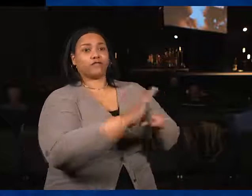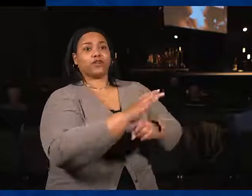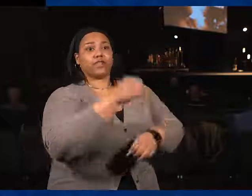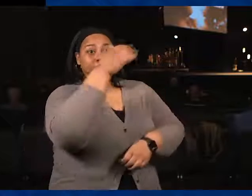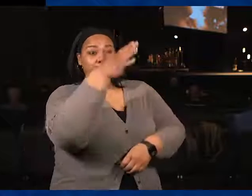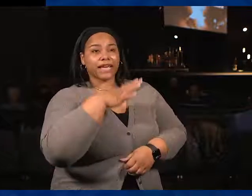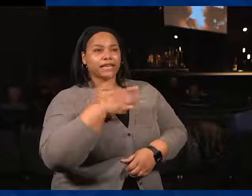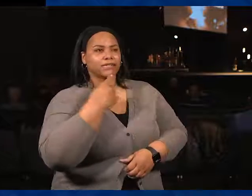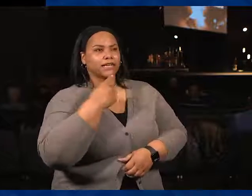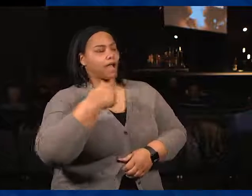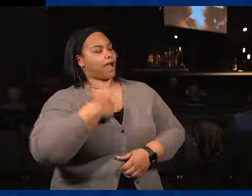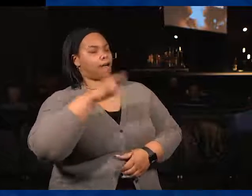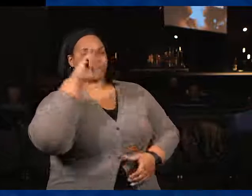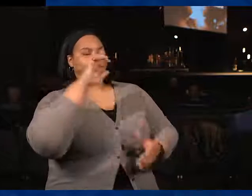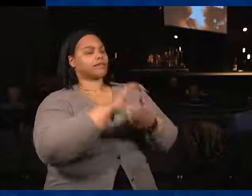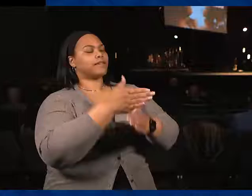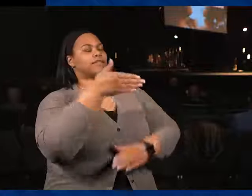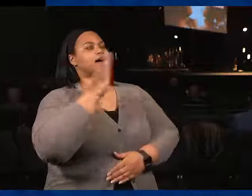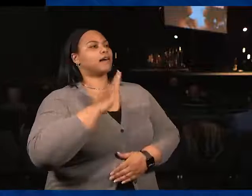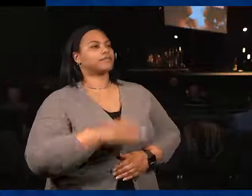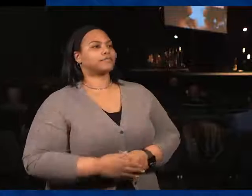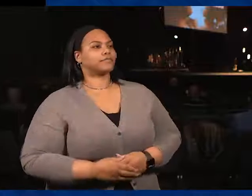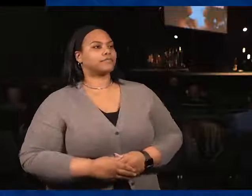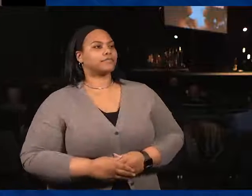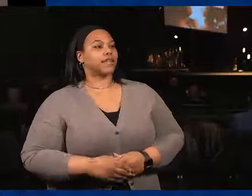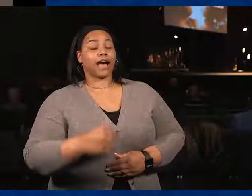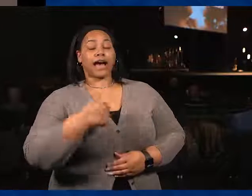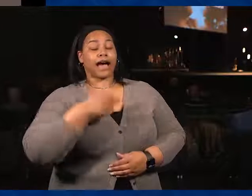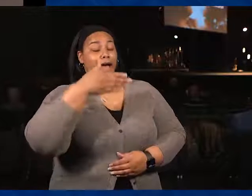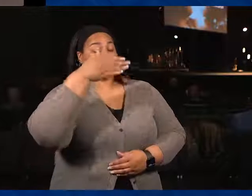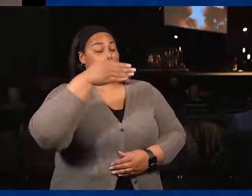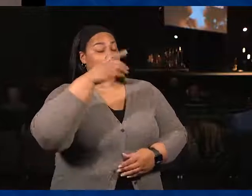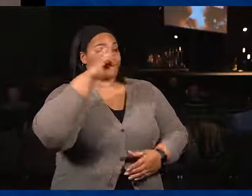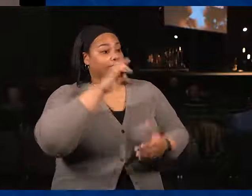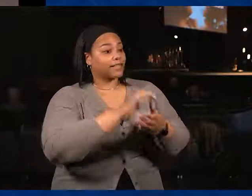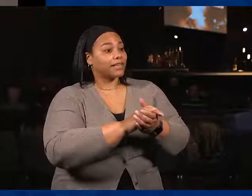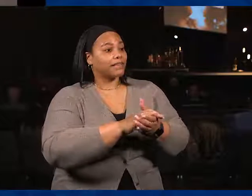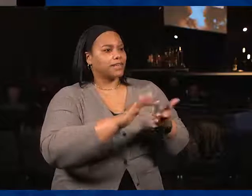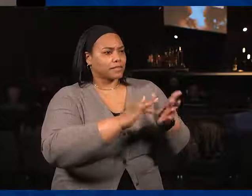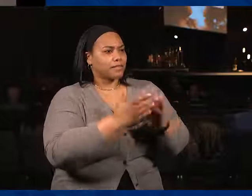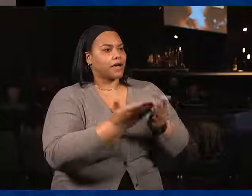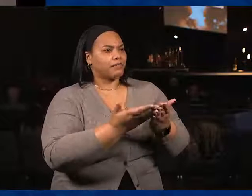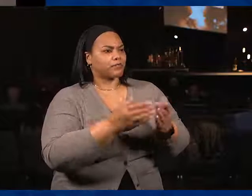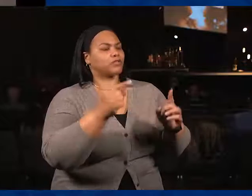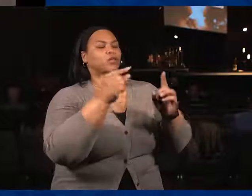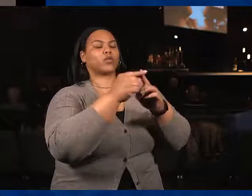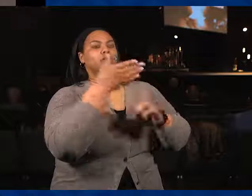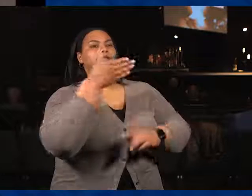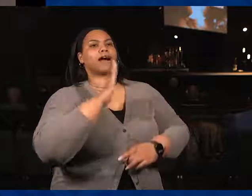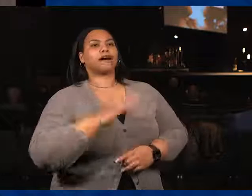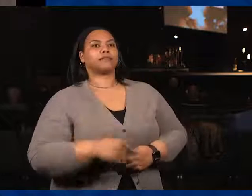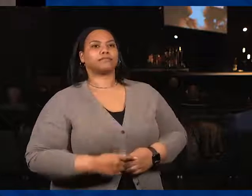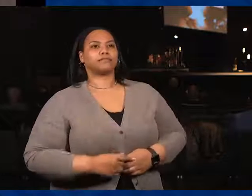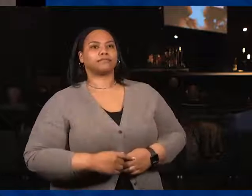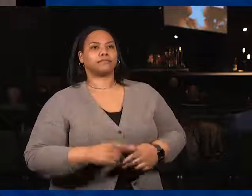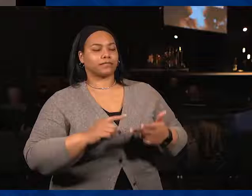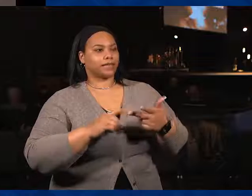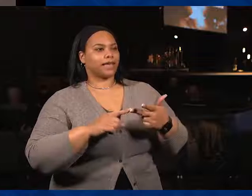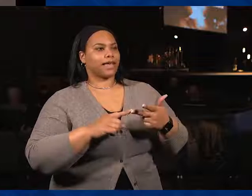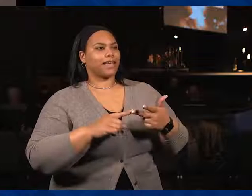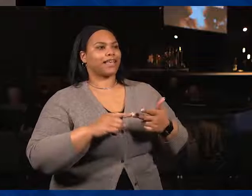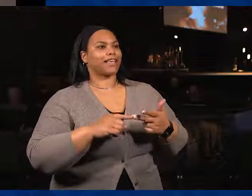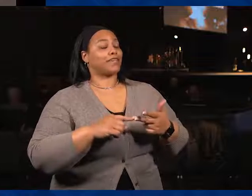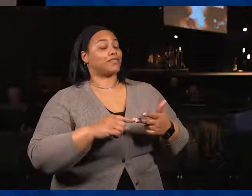said, I believe in God. I believe that the Bible is the word of God. And I believe that the word of God is